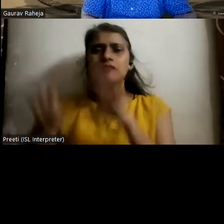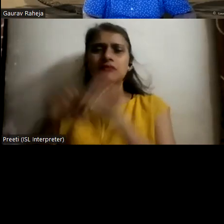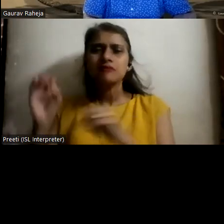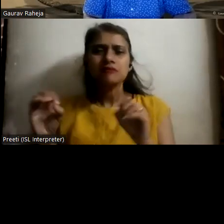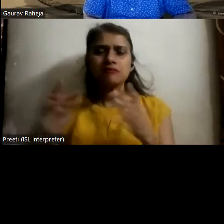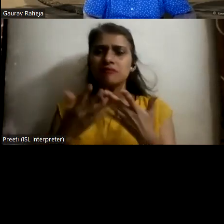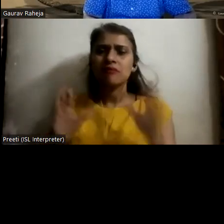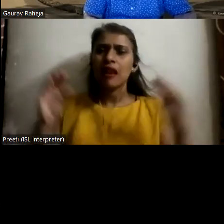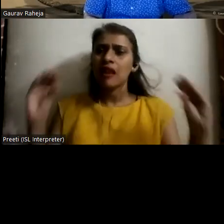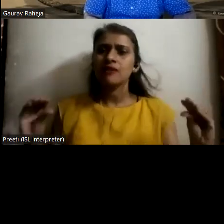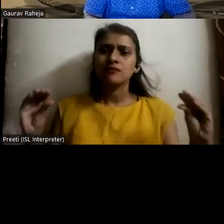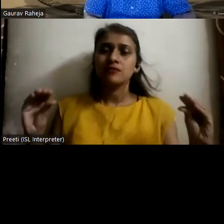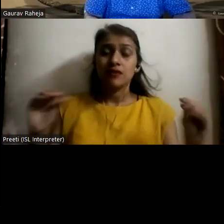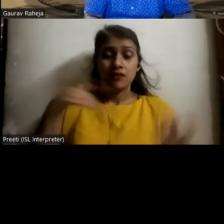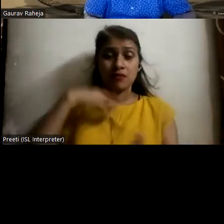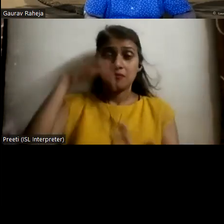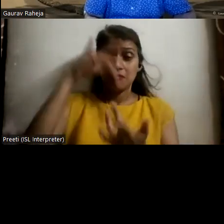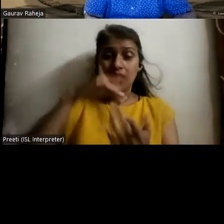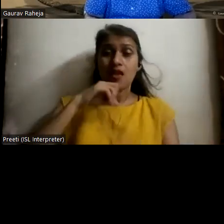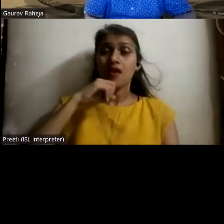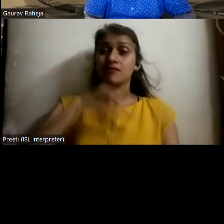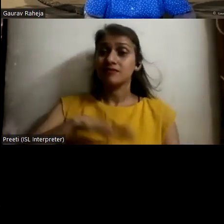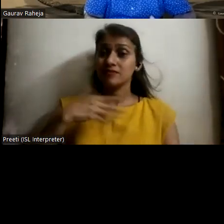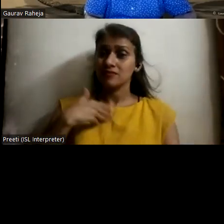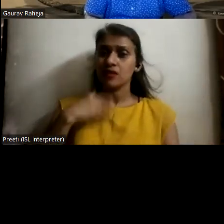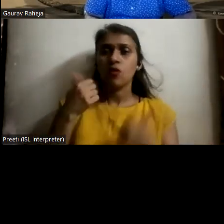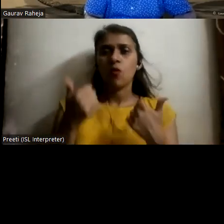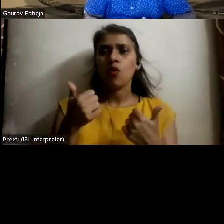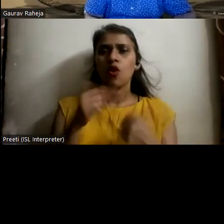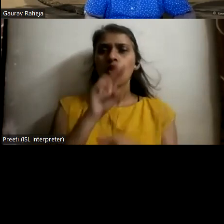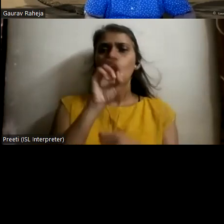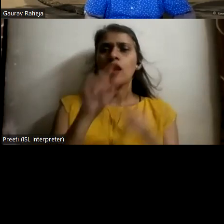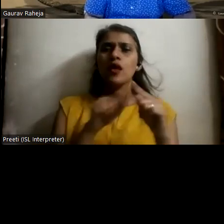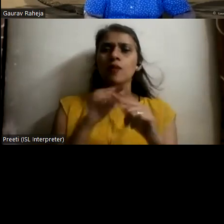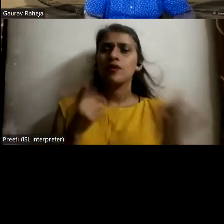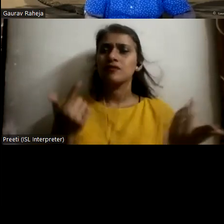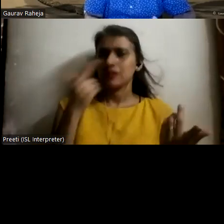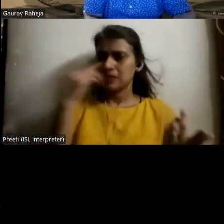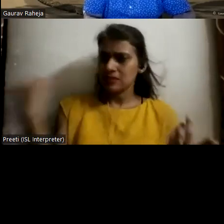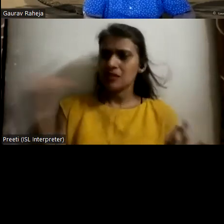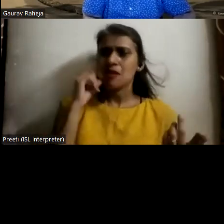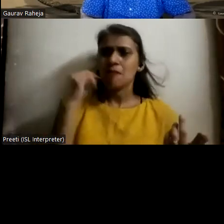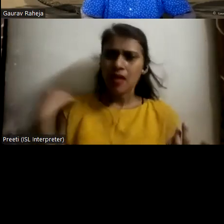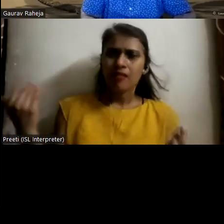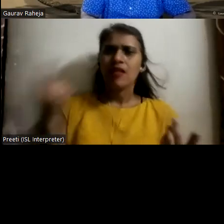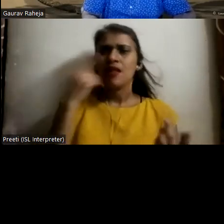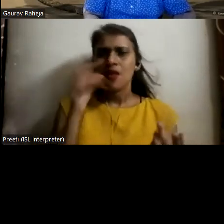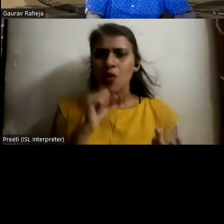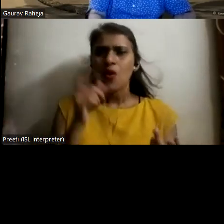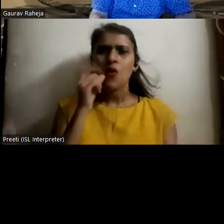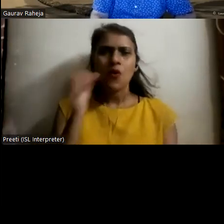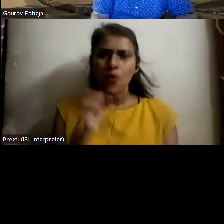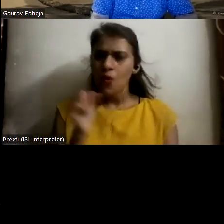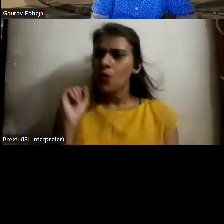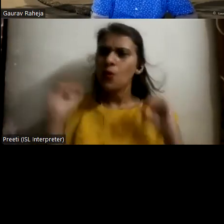you not travel with your children, with your friends, with your juniors, with your younger sisters, brothers, and your grandparents? Now,